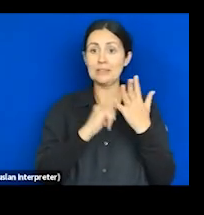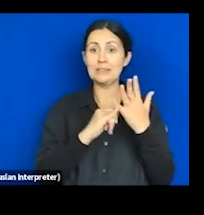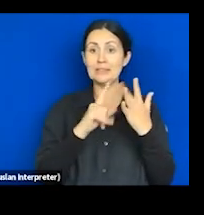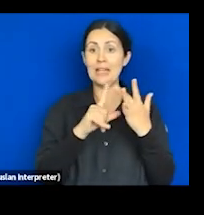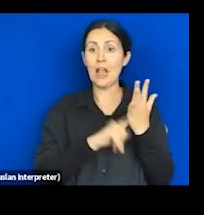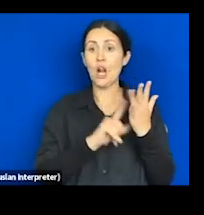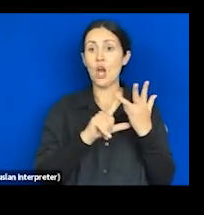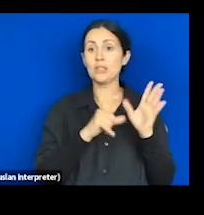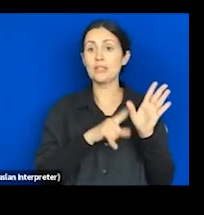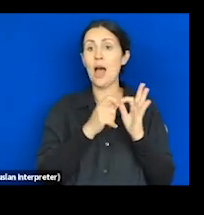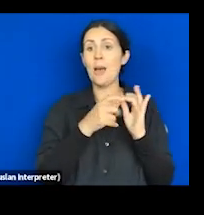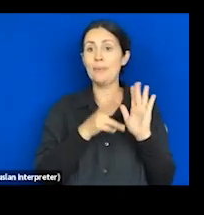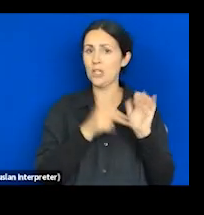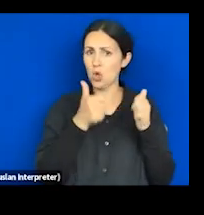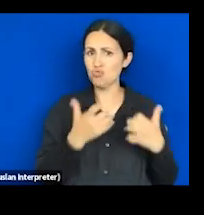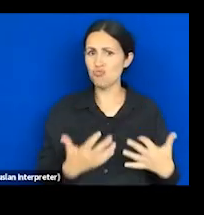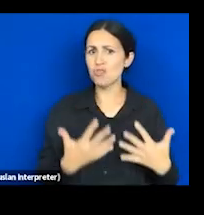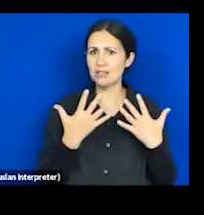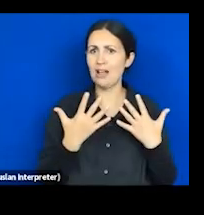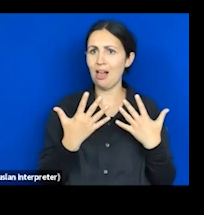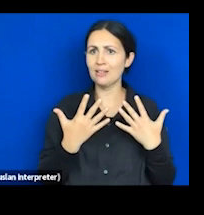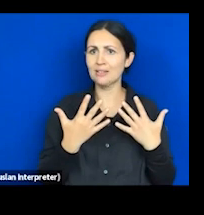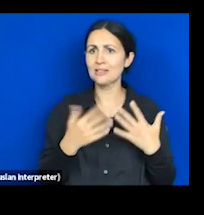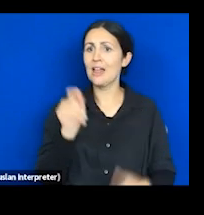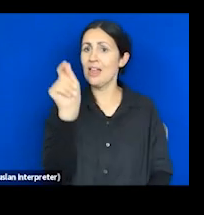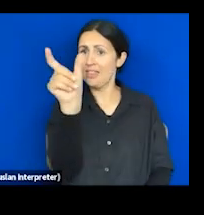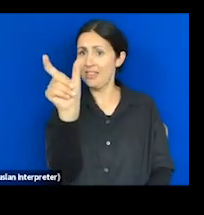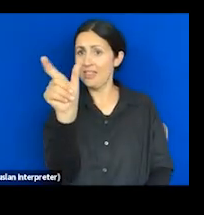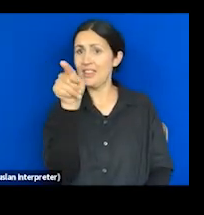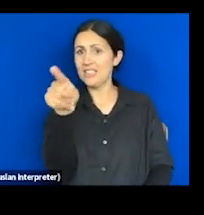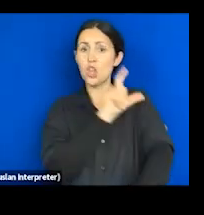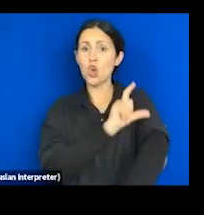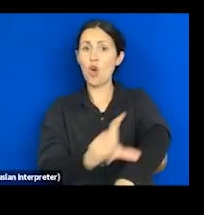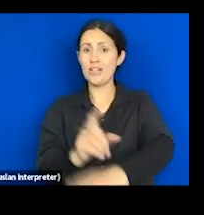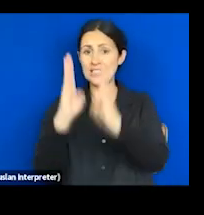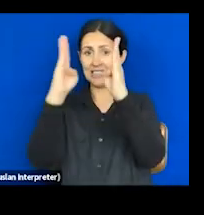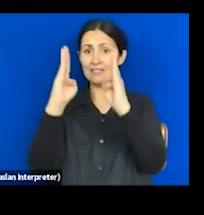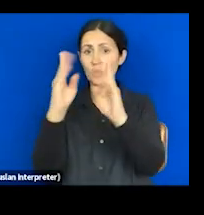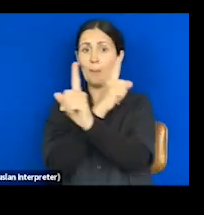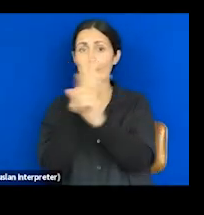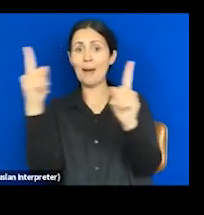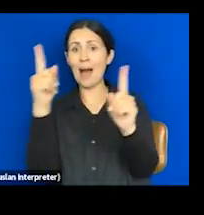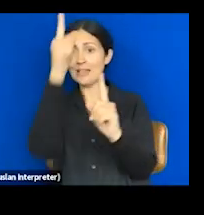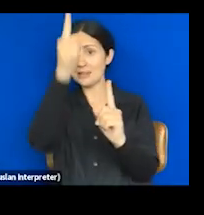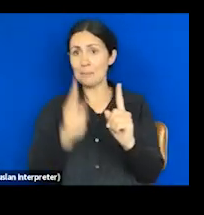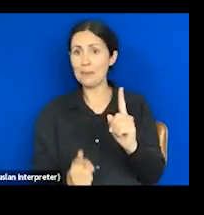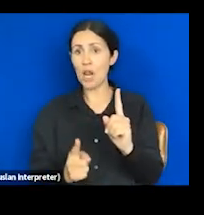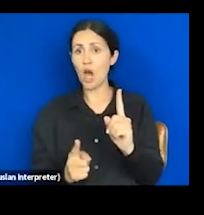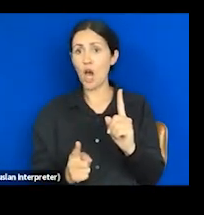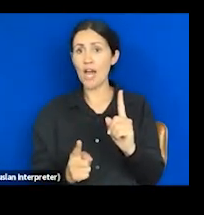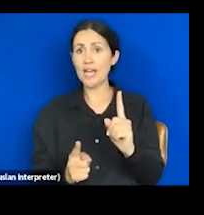quite promising. These are confidence intervals when they pass the midline. They all favor